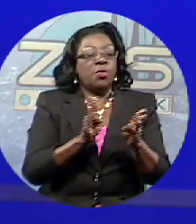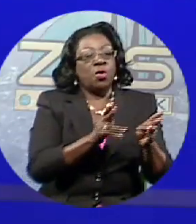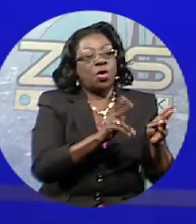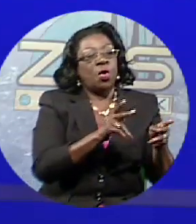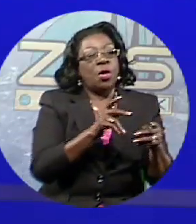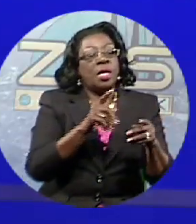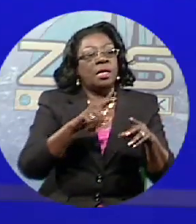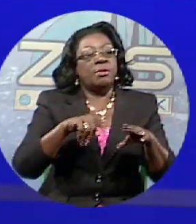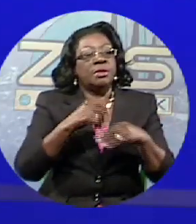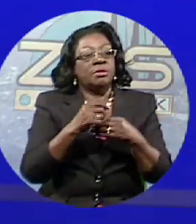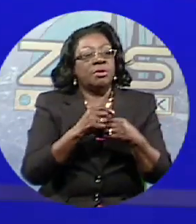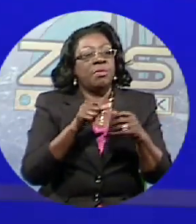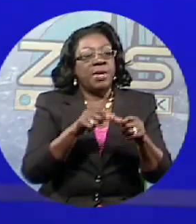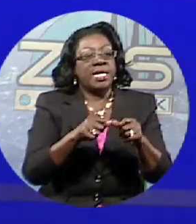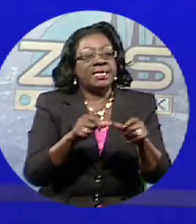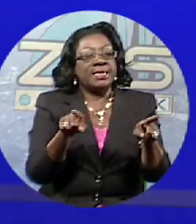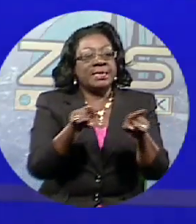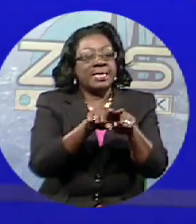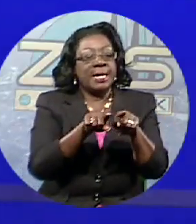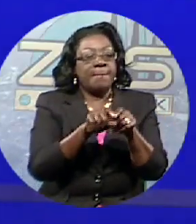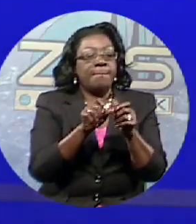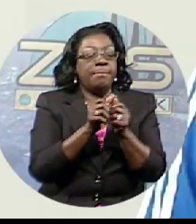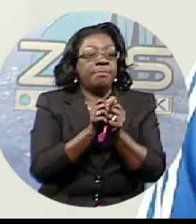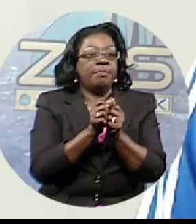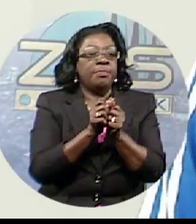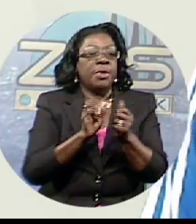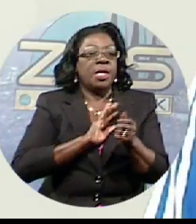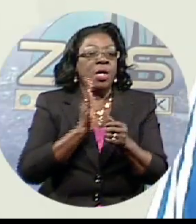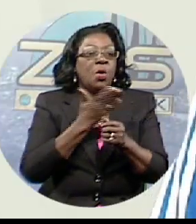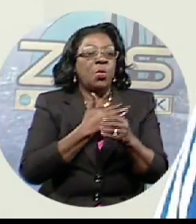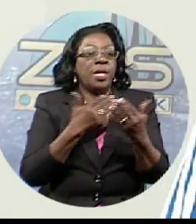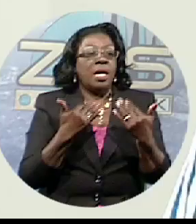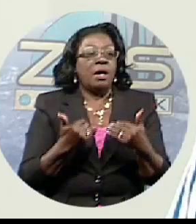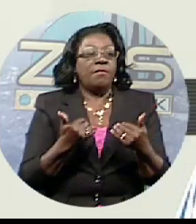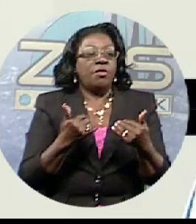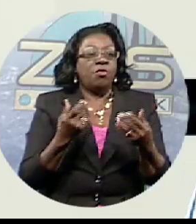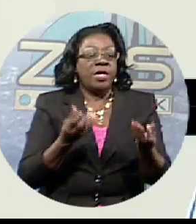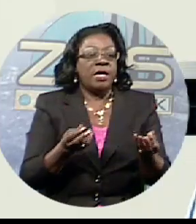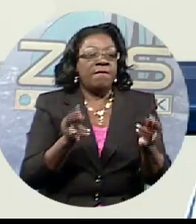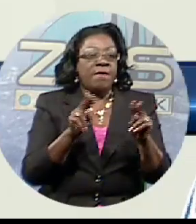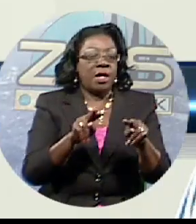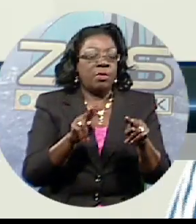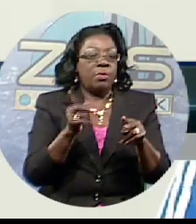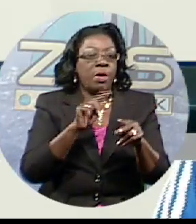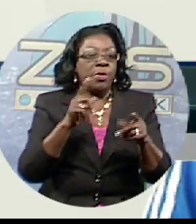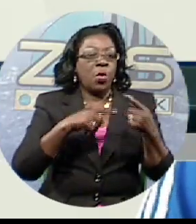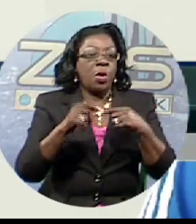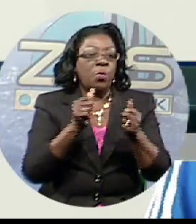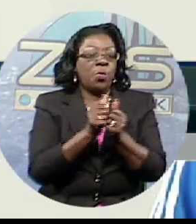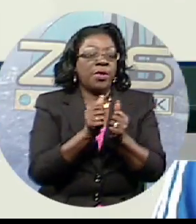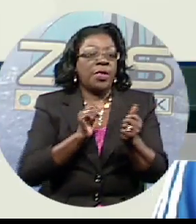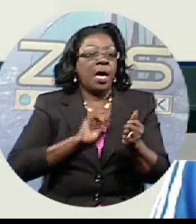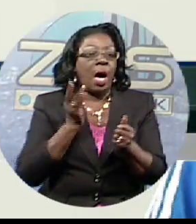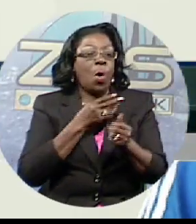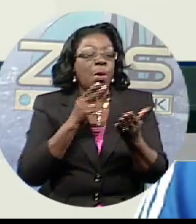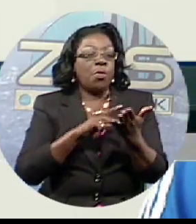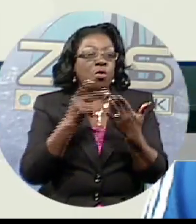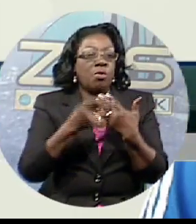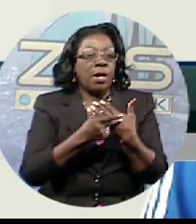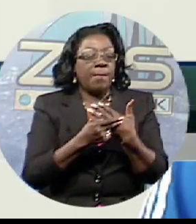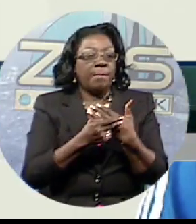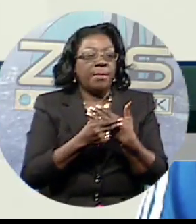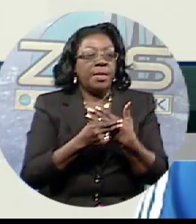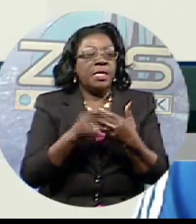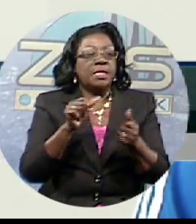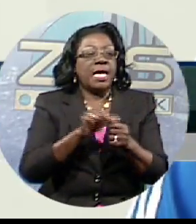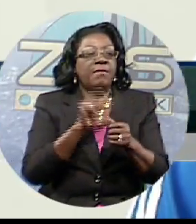to make the team remains the same. We had to reevaluate where we were going with our program. Of course, I don't think anyone was overly pleased